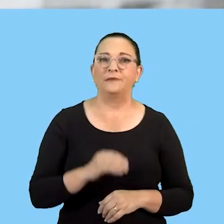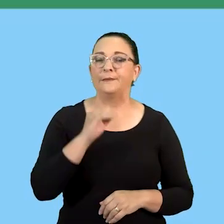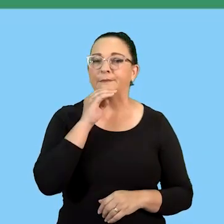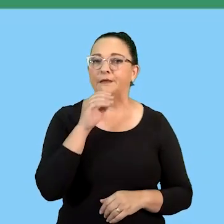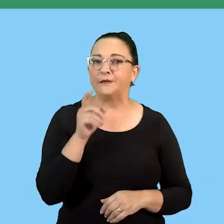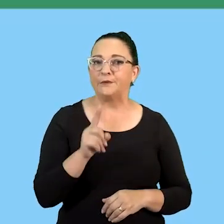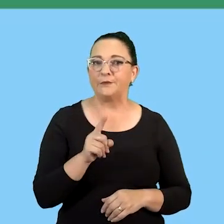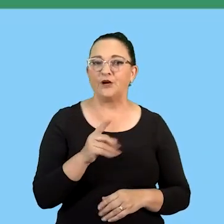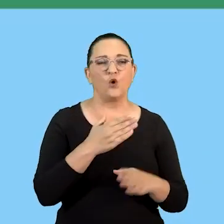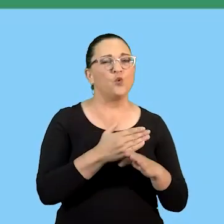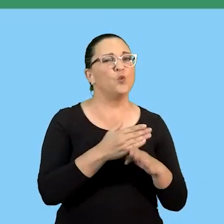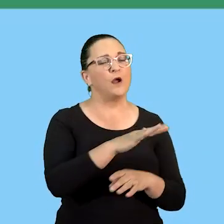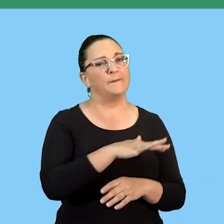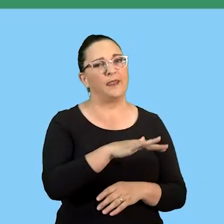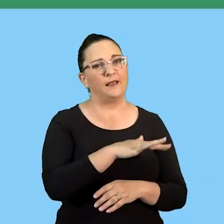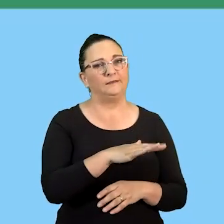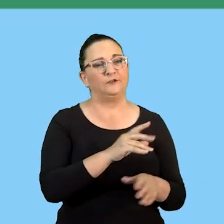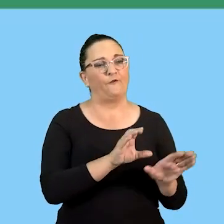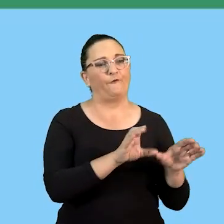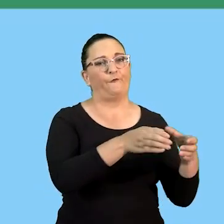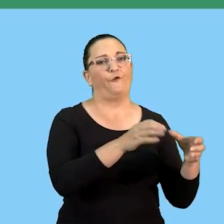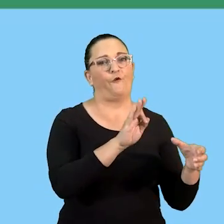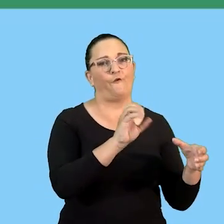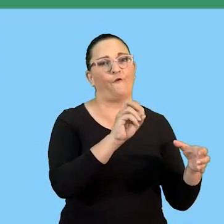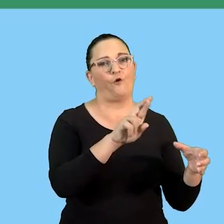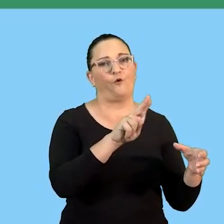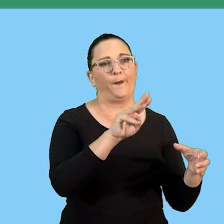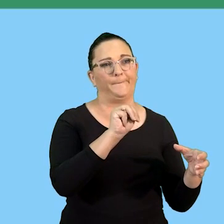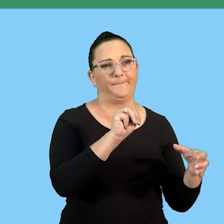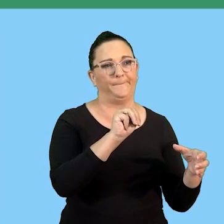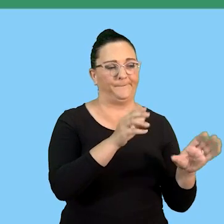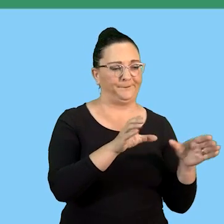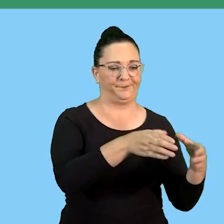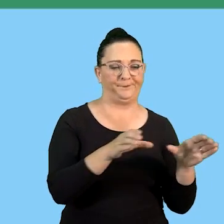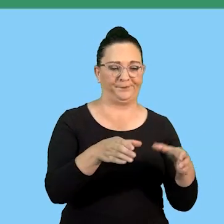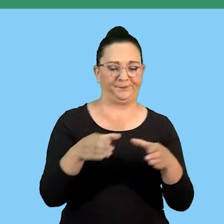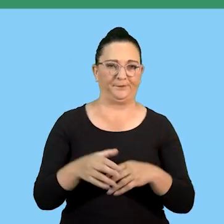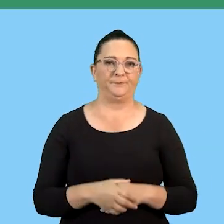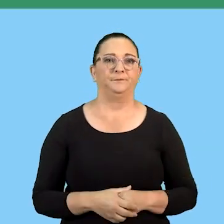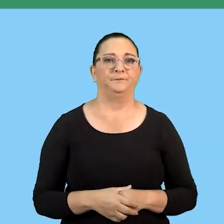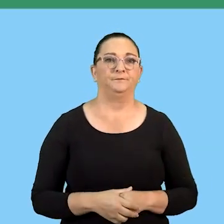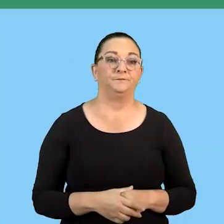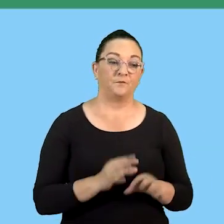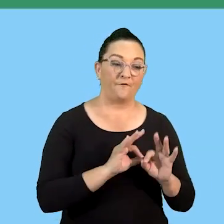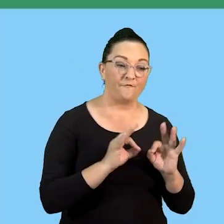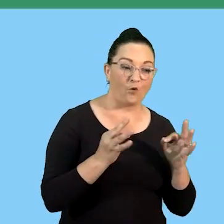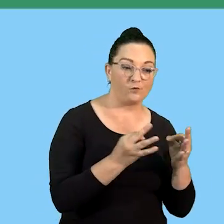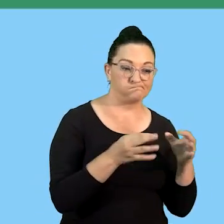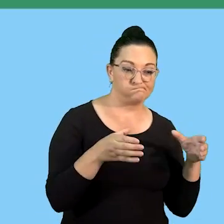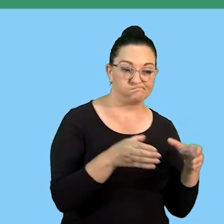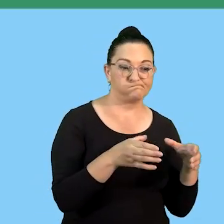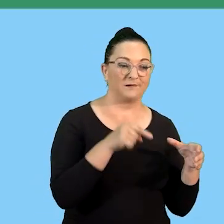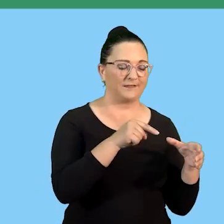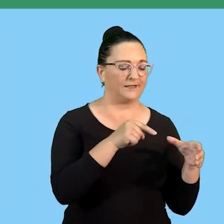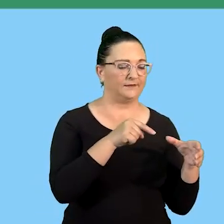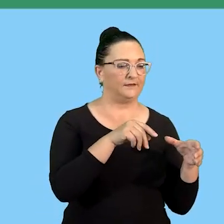it mean by the workplace forums? All right, a workplace forum is an elected